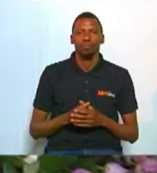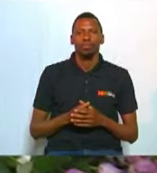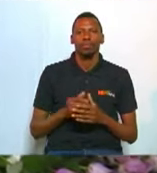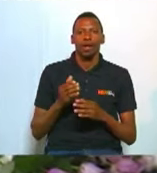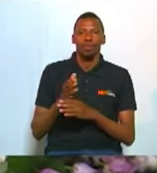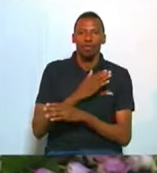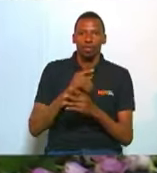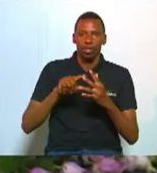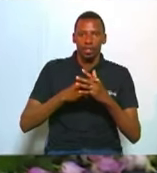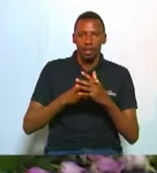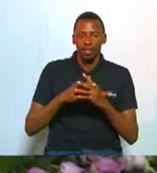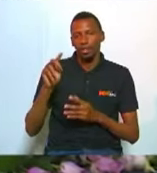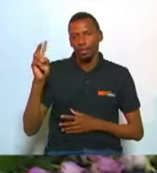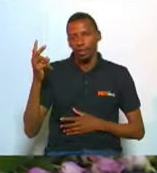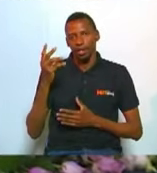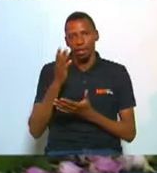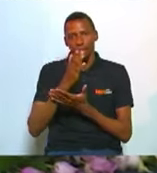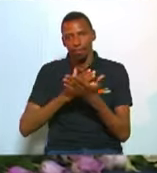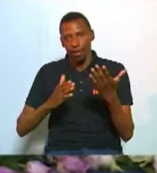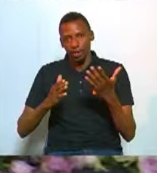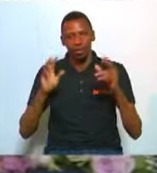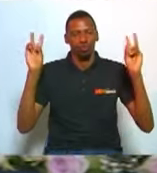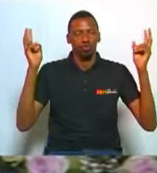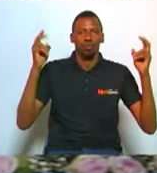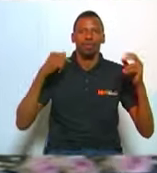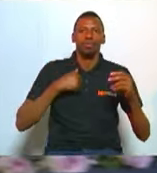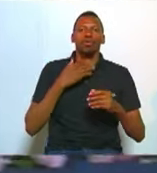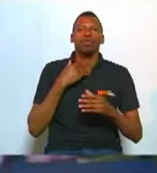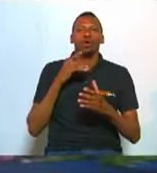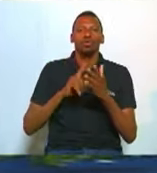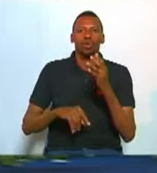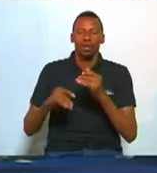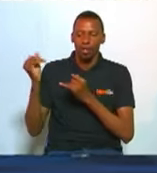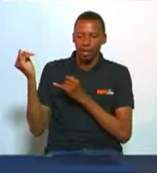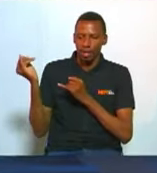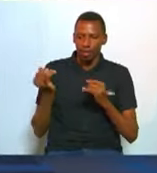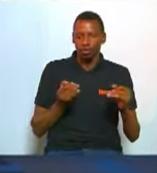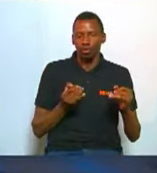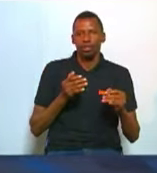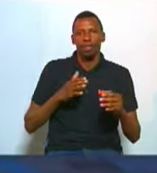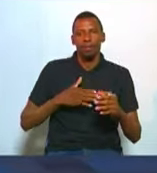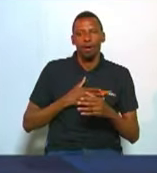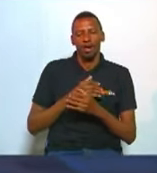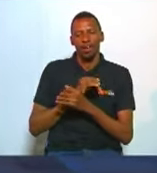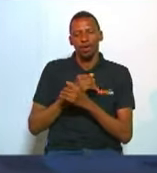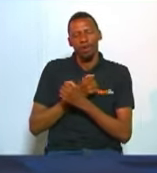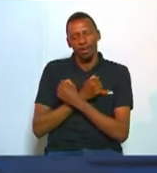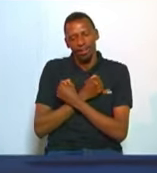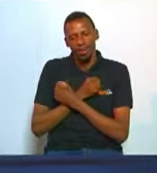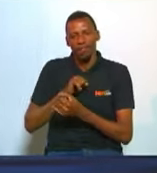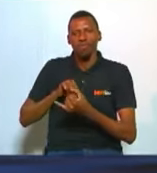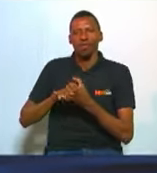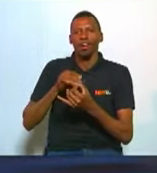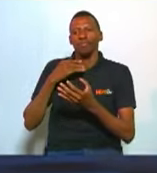the subject, I would like to introduce my lovely wife.